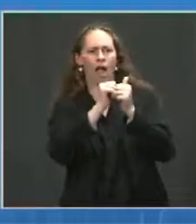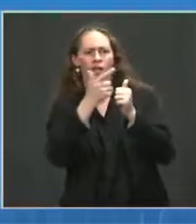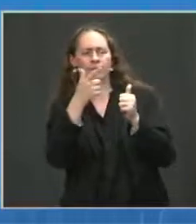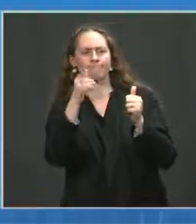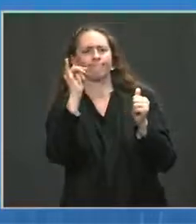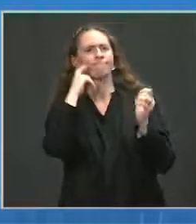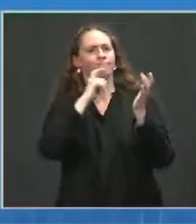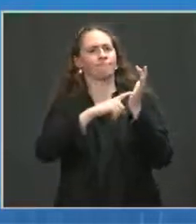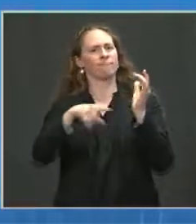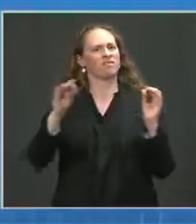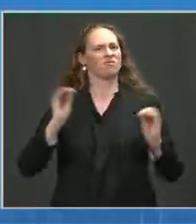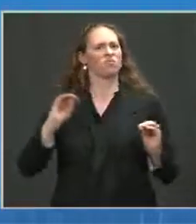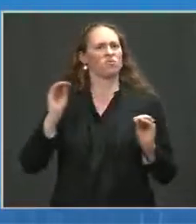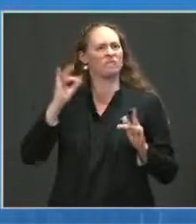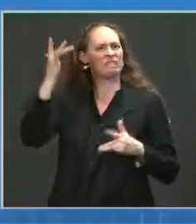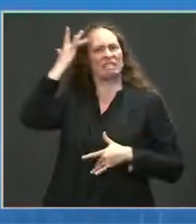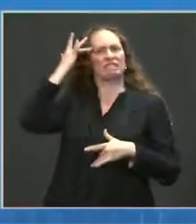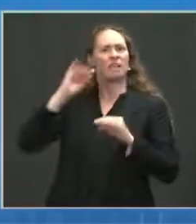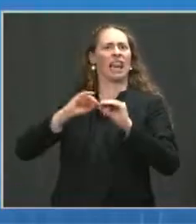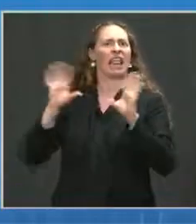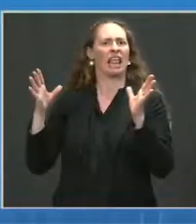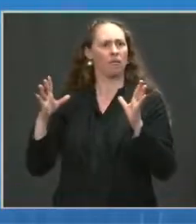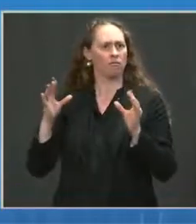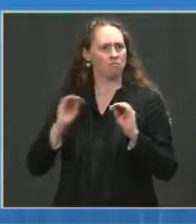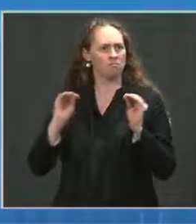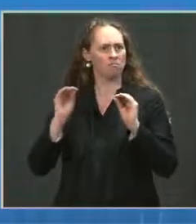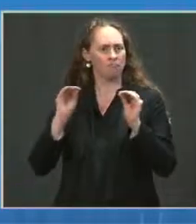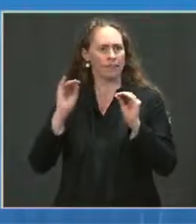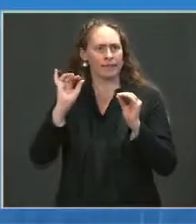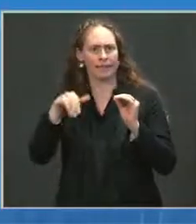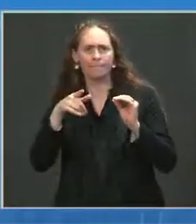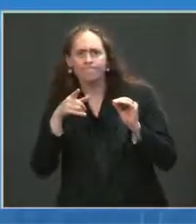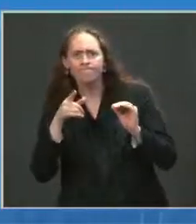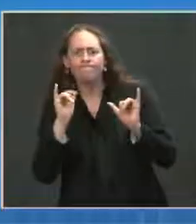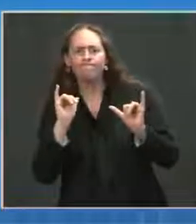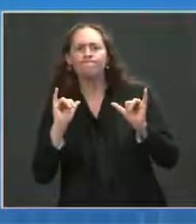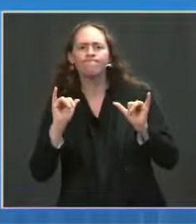best epidemiologic way to study exactly that question.